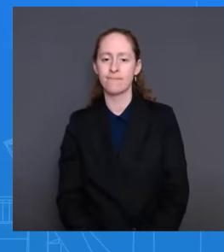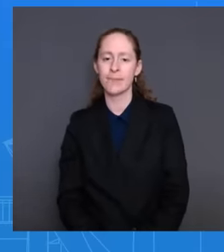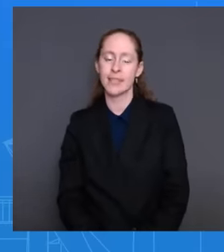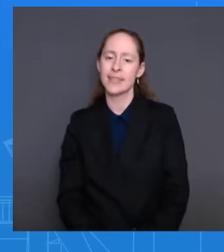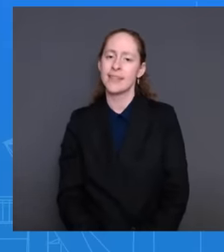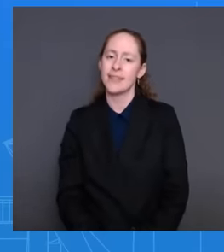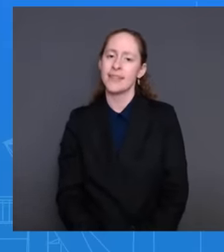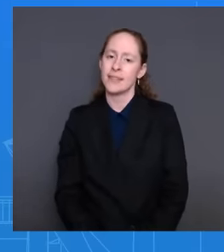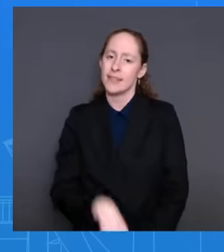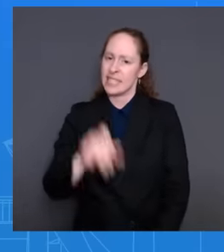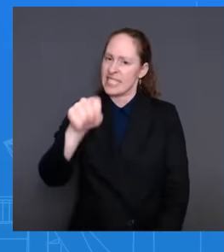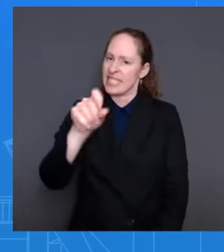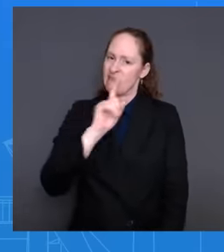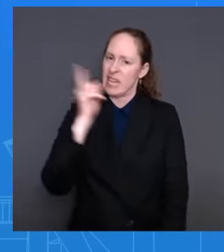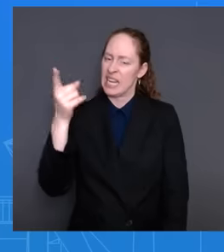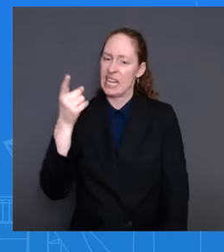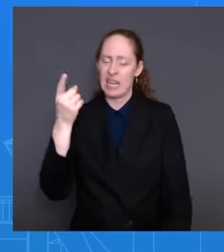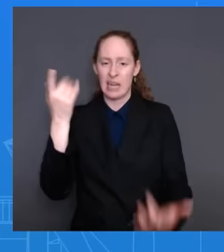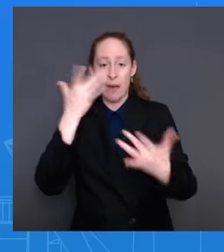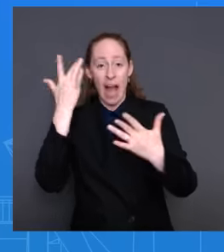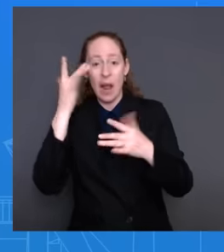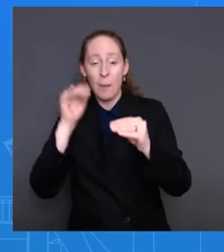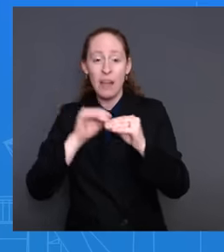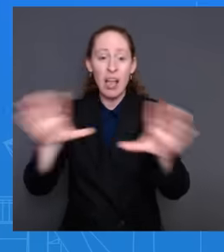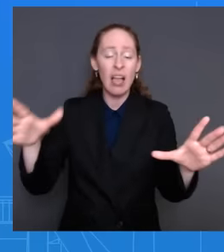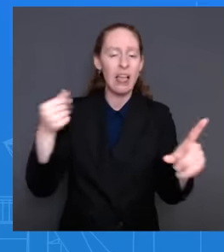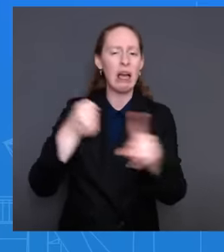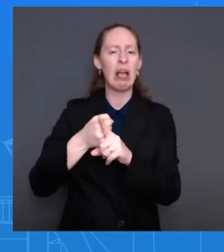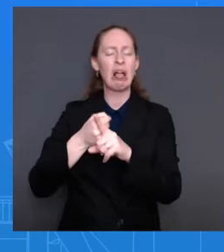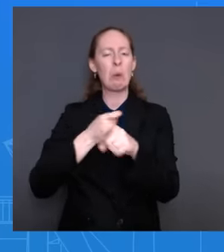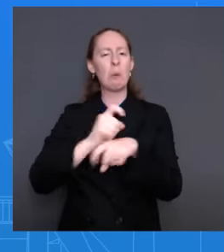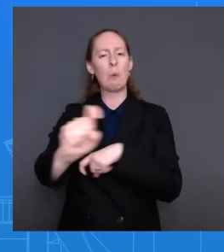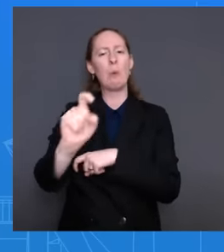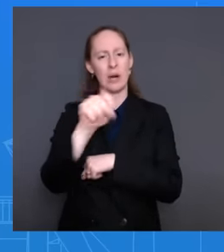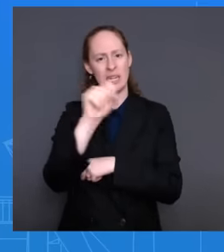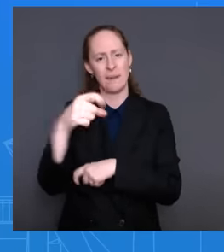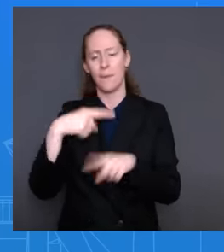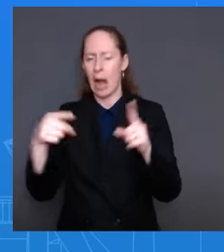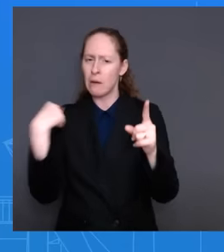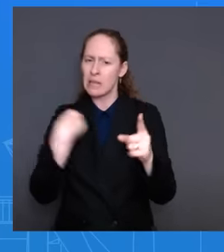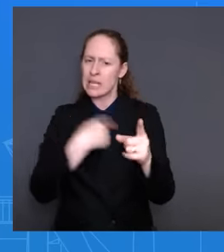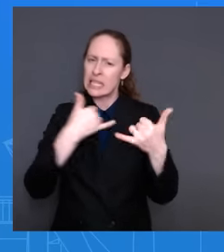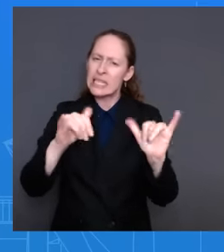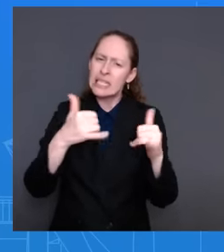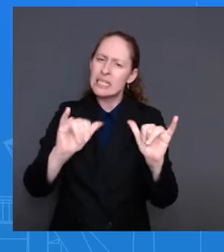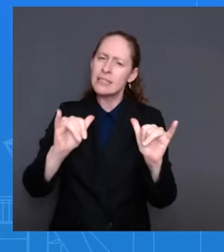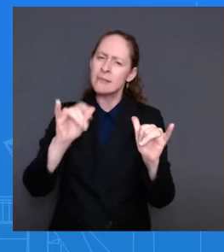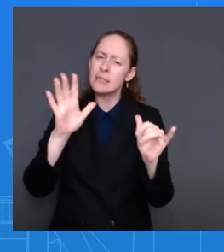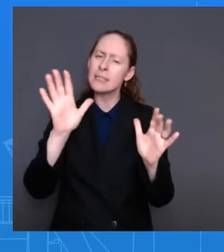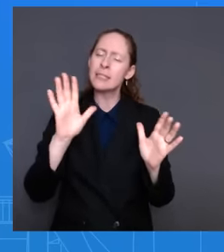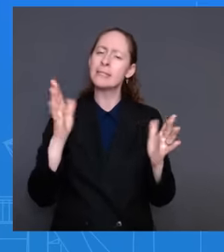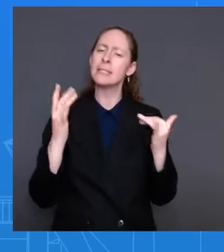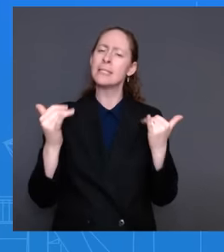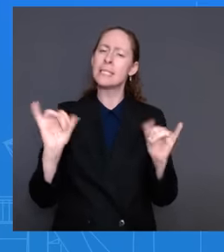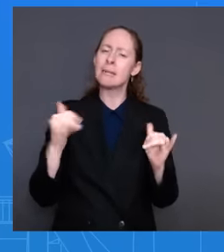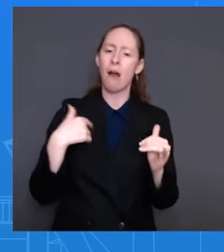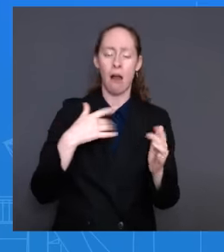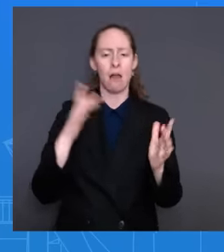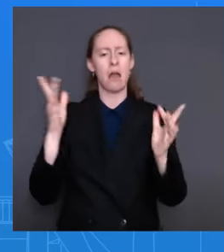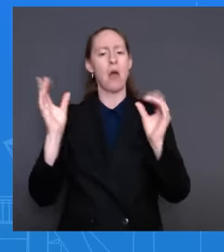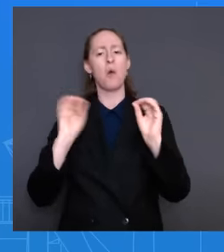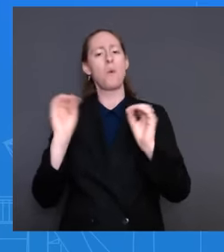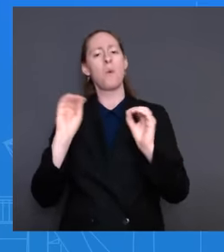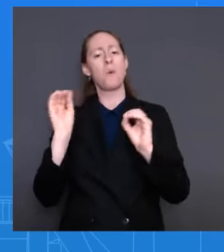have a dedicated supply chain office within the federal government that is funded adequately